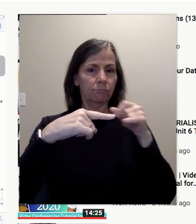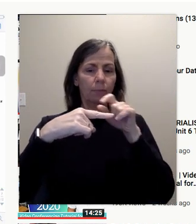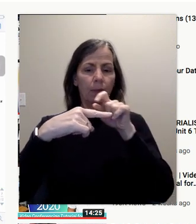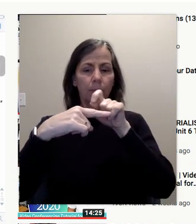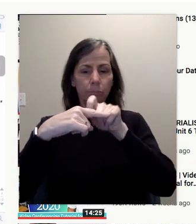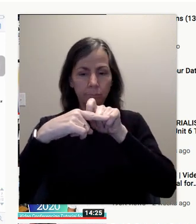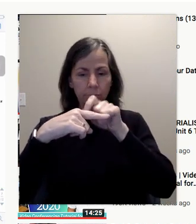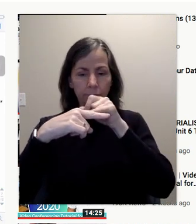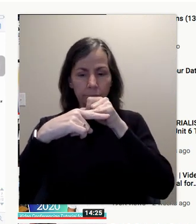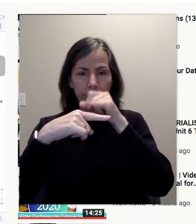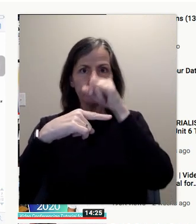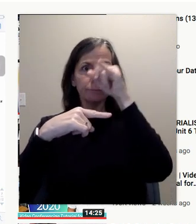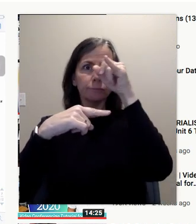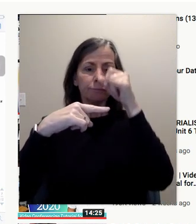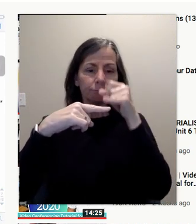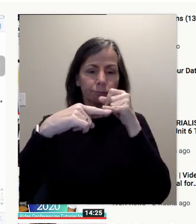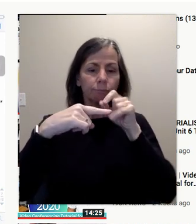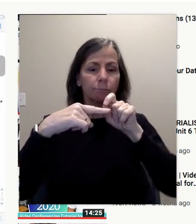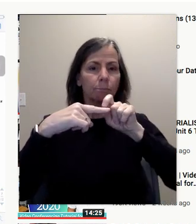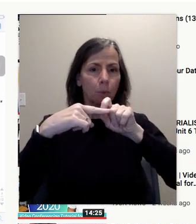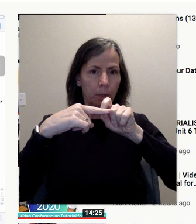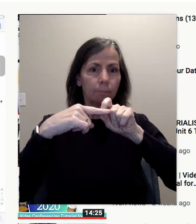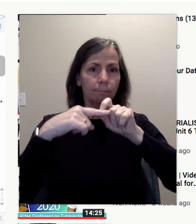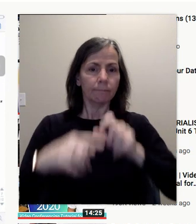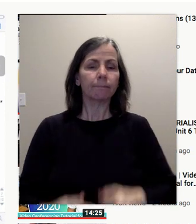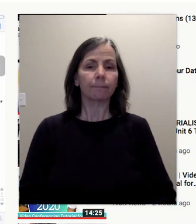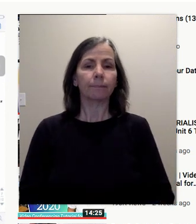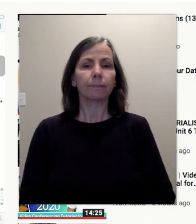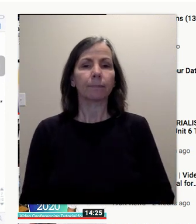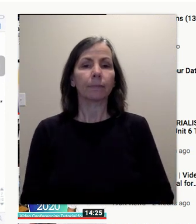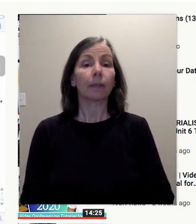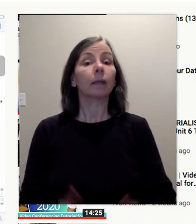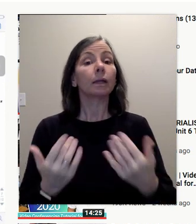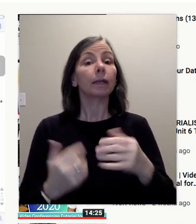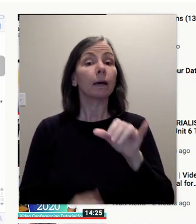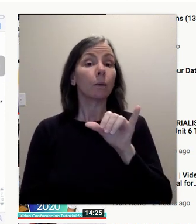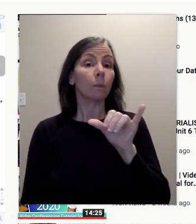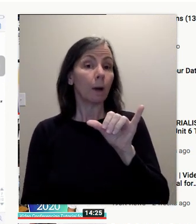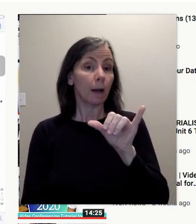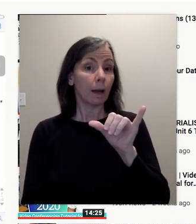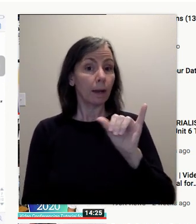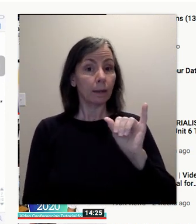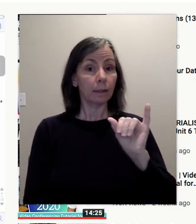We're going to do our y-intercept in red.